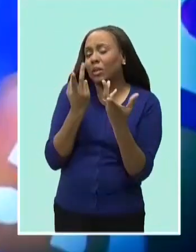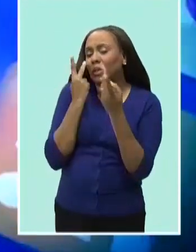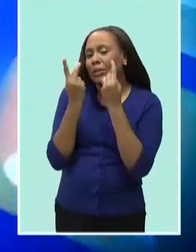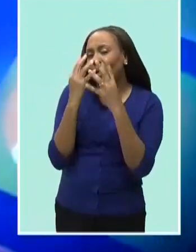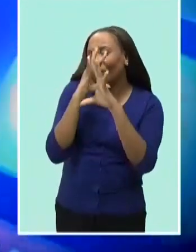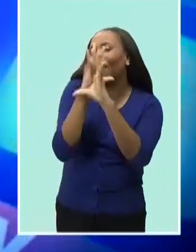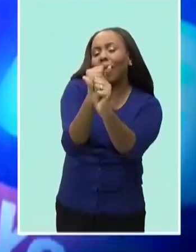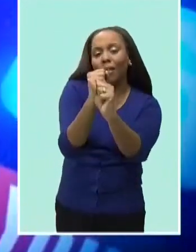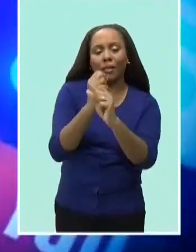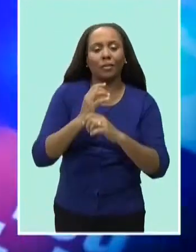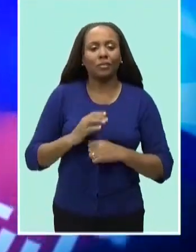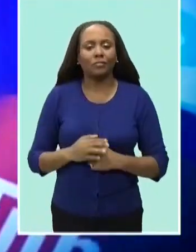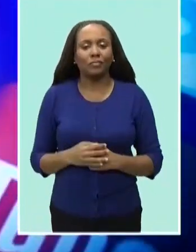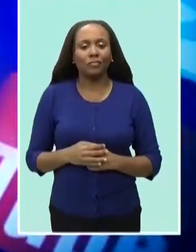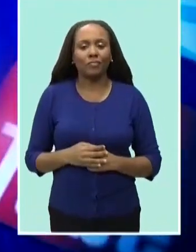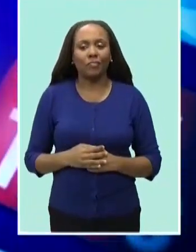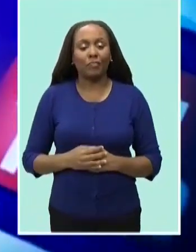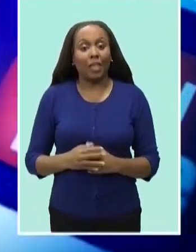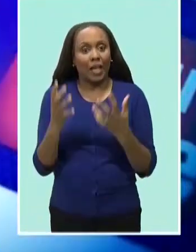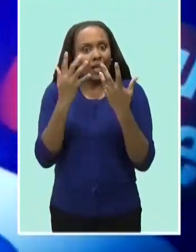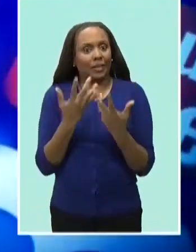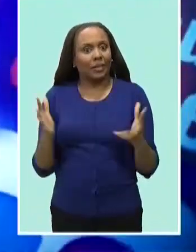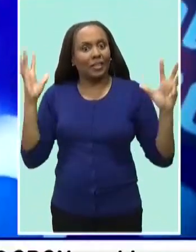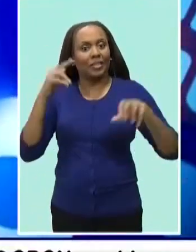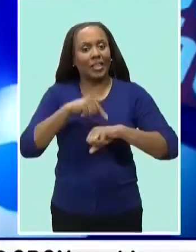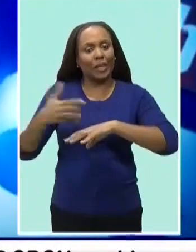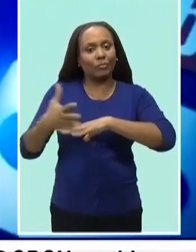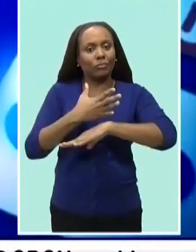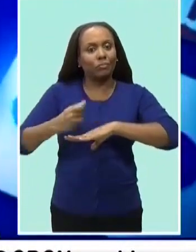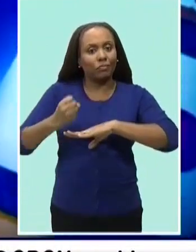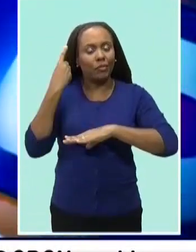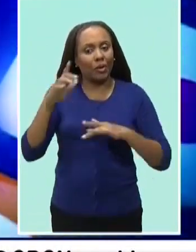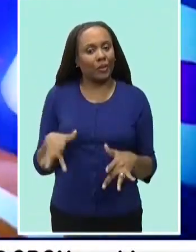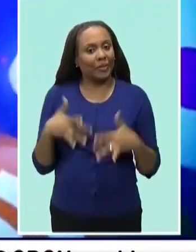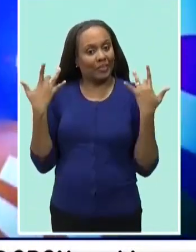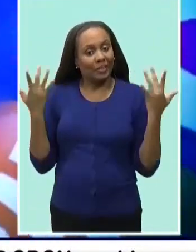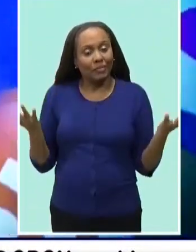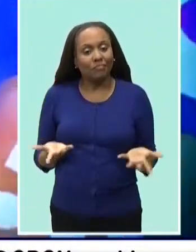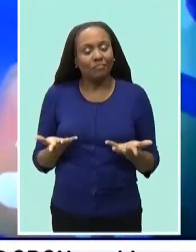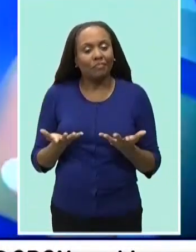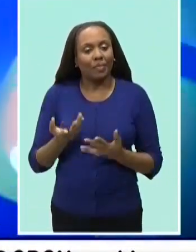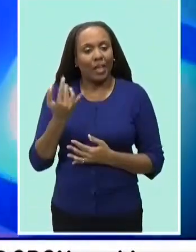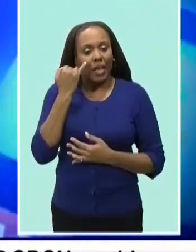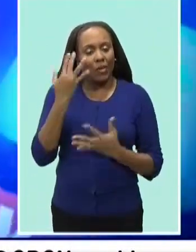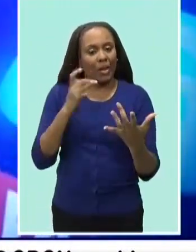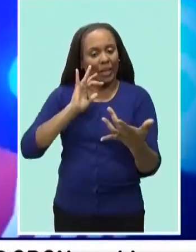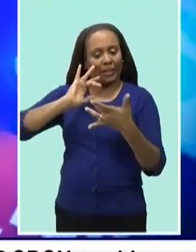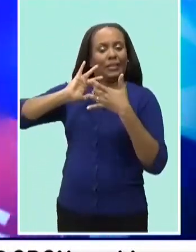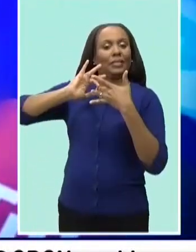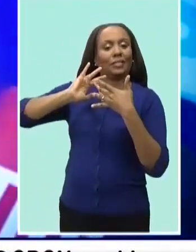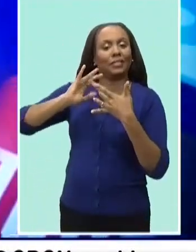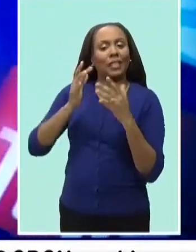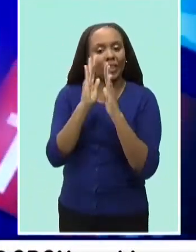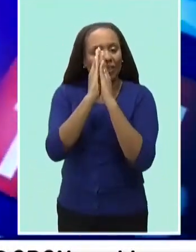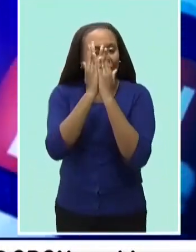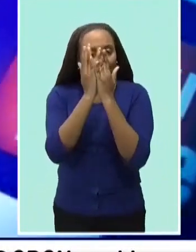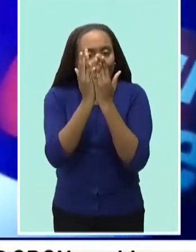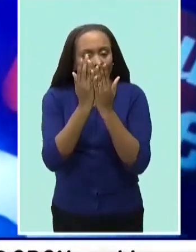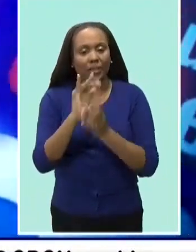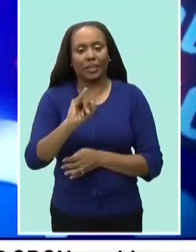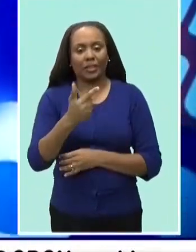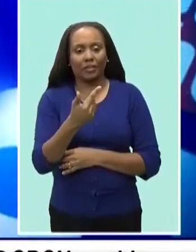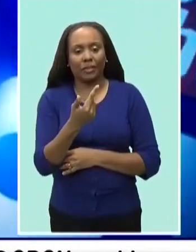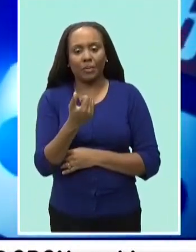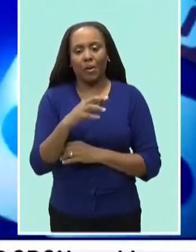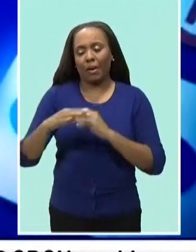I want a young boy. And that's all the time we have for What's Trending this evening. Of course, you can find us easily on Facebook,